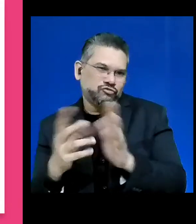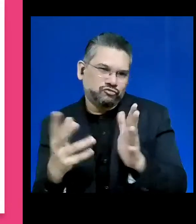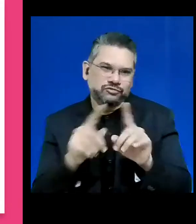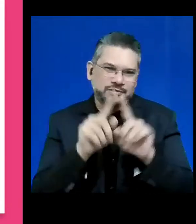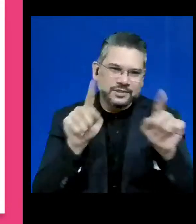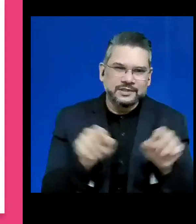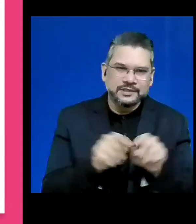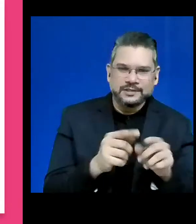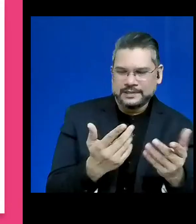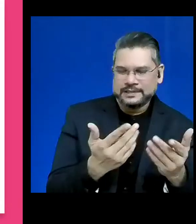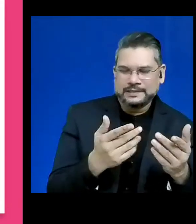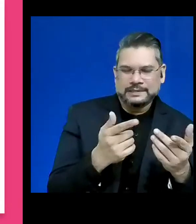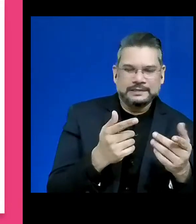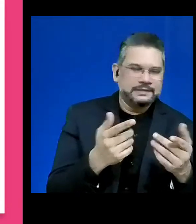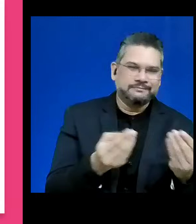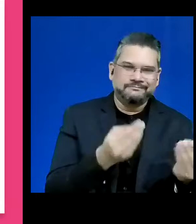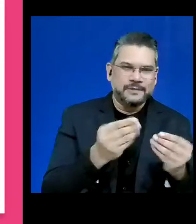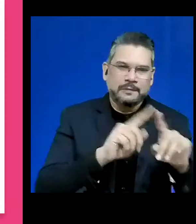provide